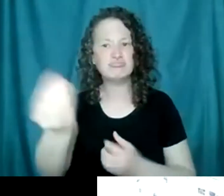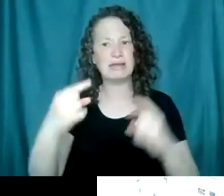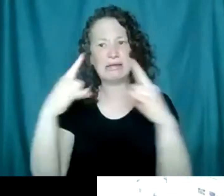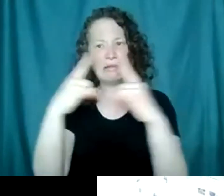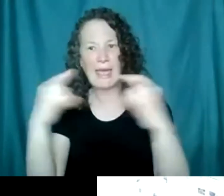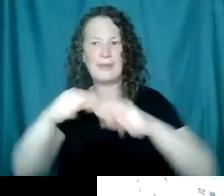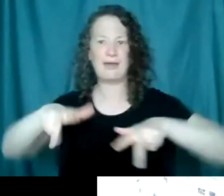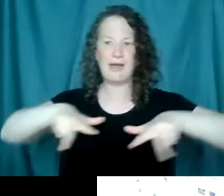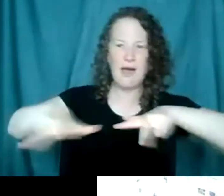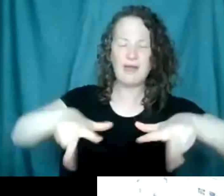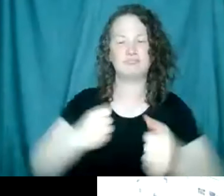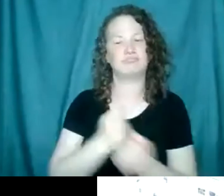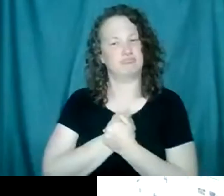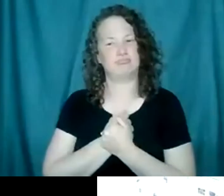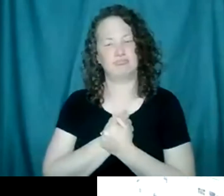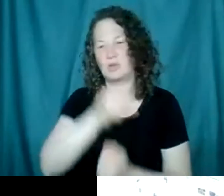loved it.